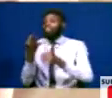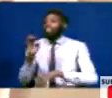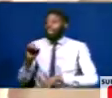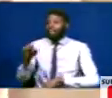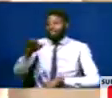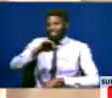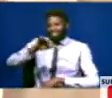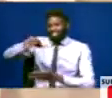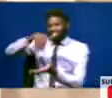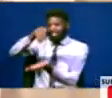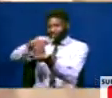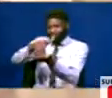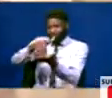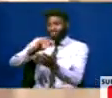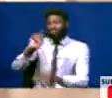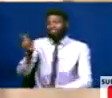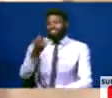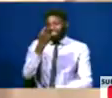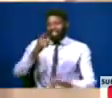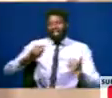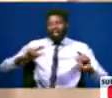Limuru, Kiambu County.